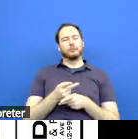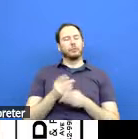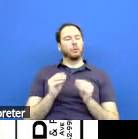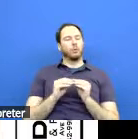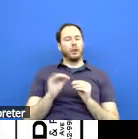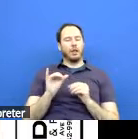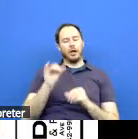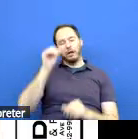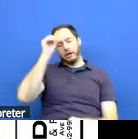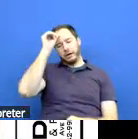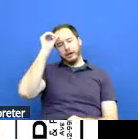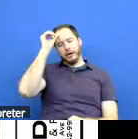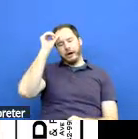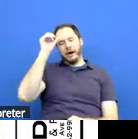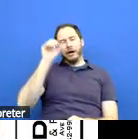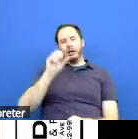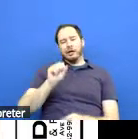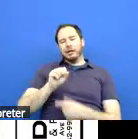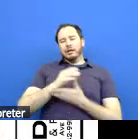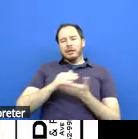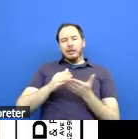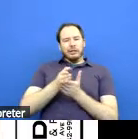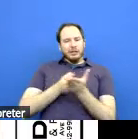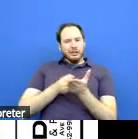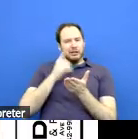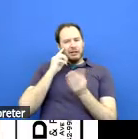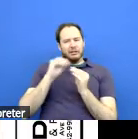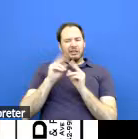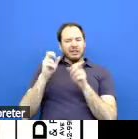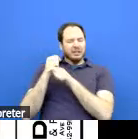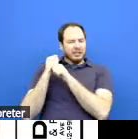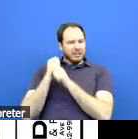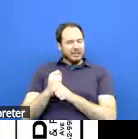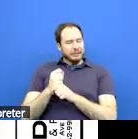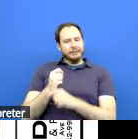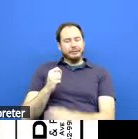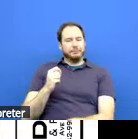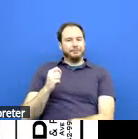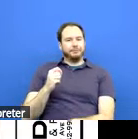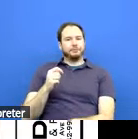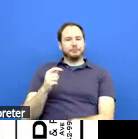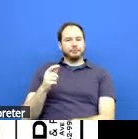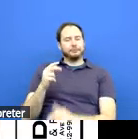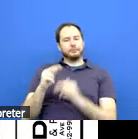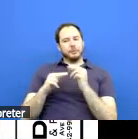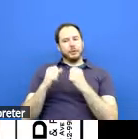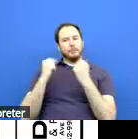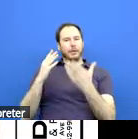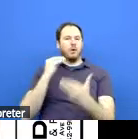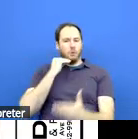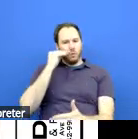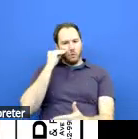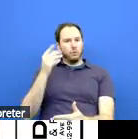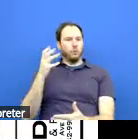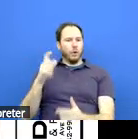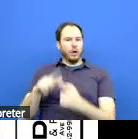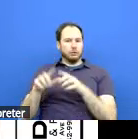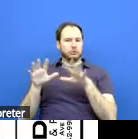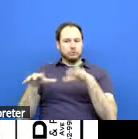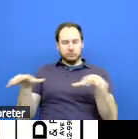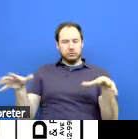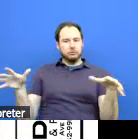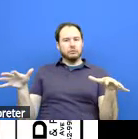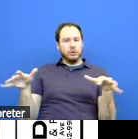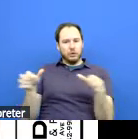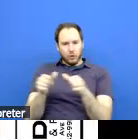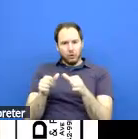more for a subdivision in the more traditional sense where I'm building a bunch of homes. They want to build the homes closer together.